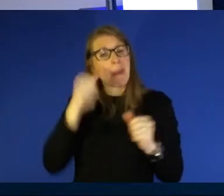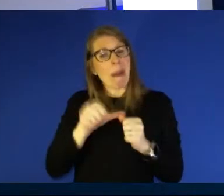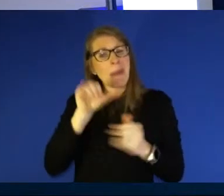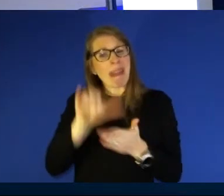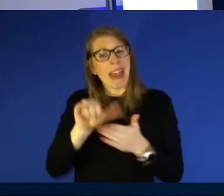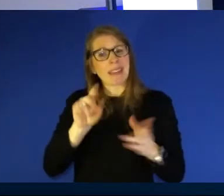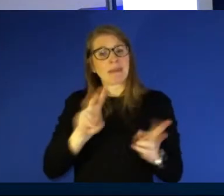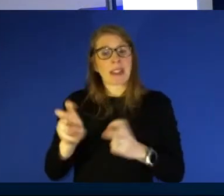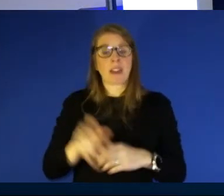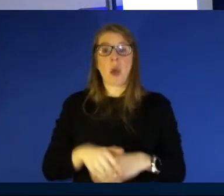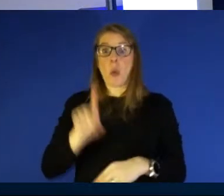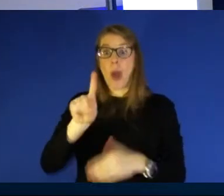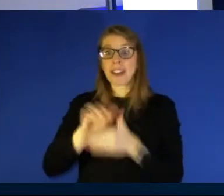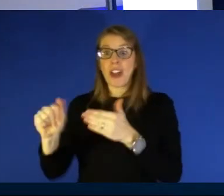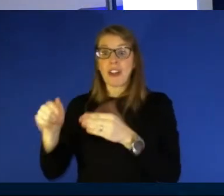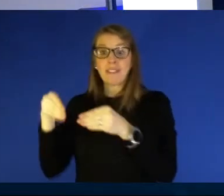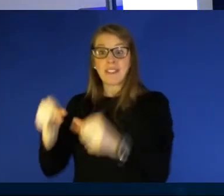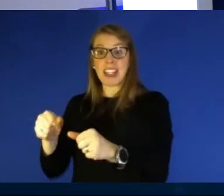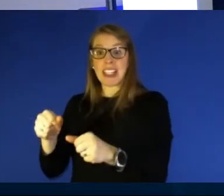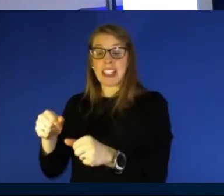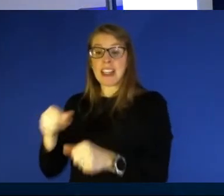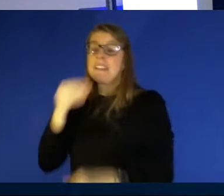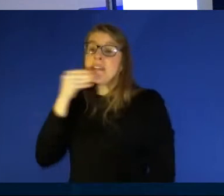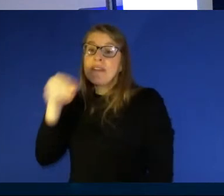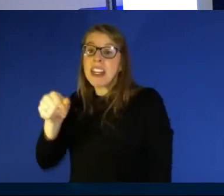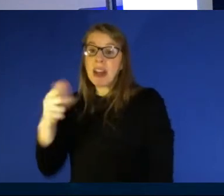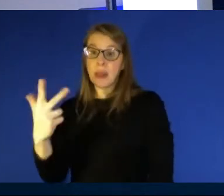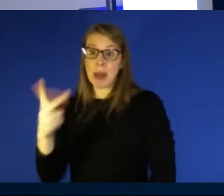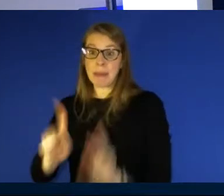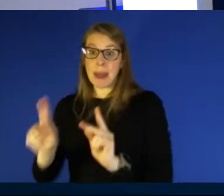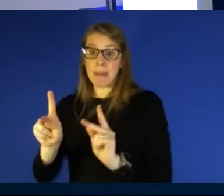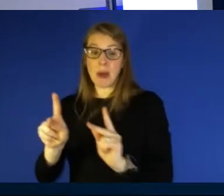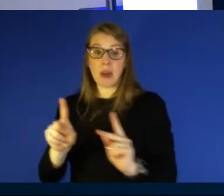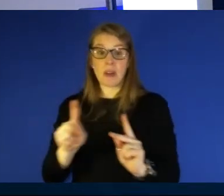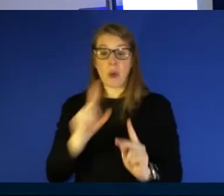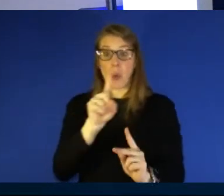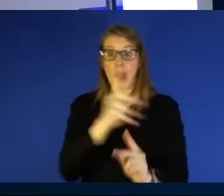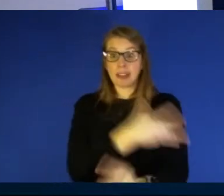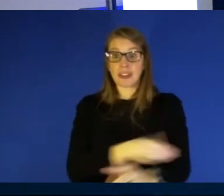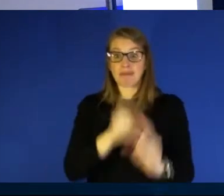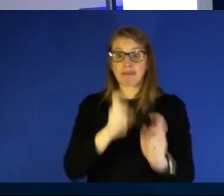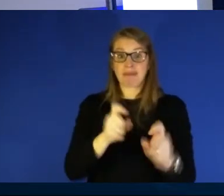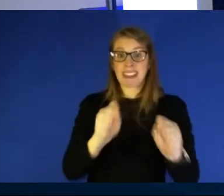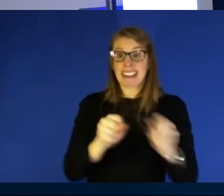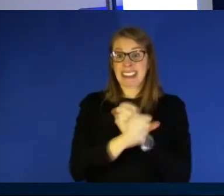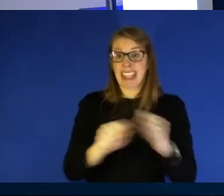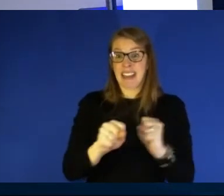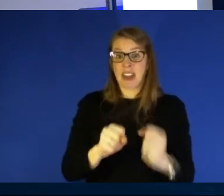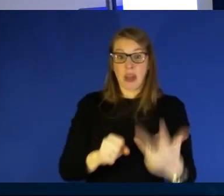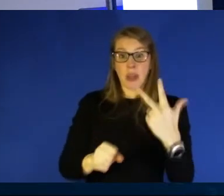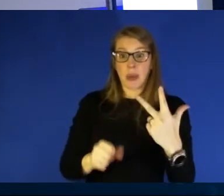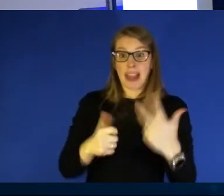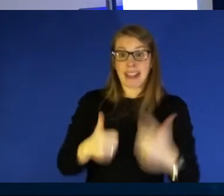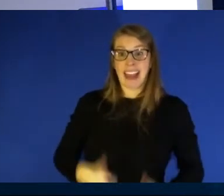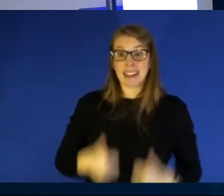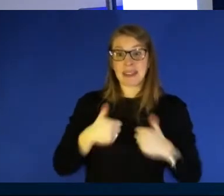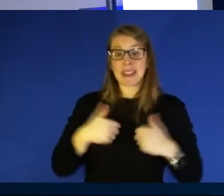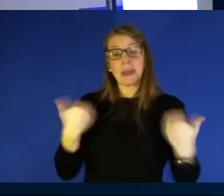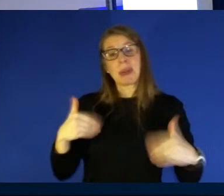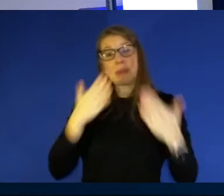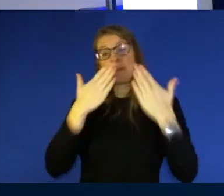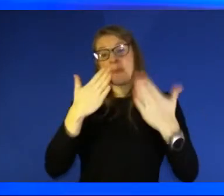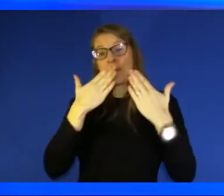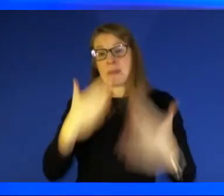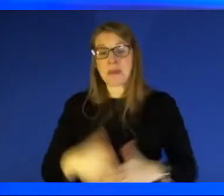that. $1 can feed 3 people, and 1 donation could potentially save 3 lives. Thank you all so much.